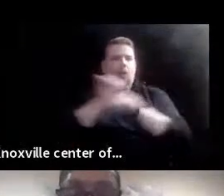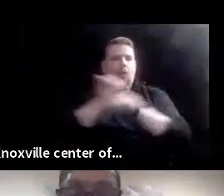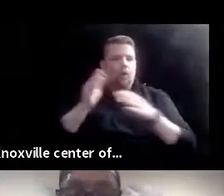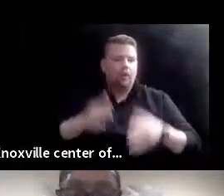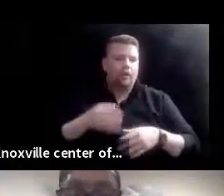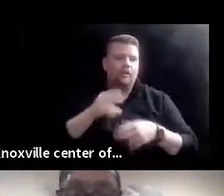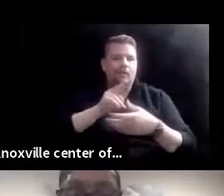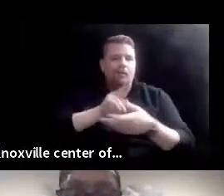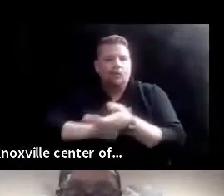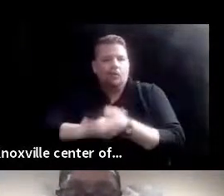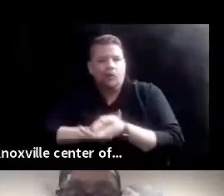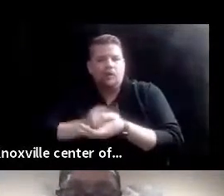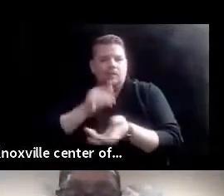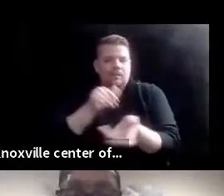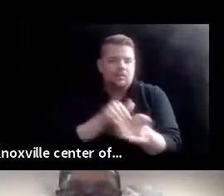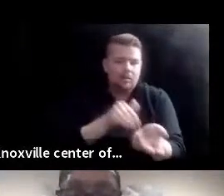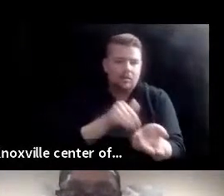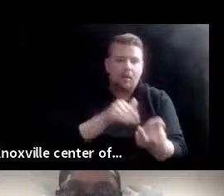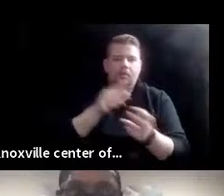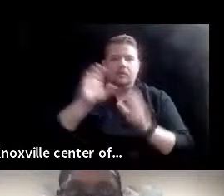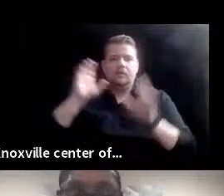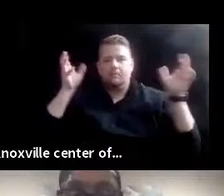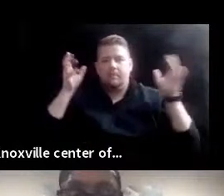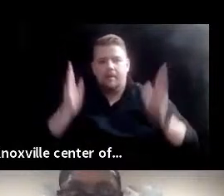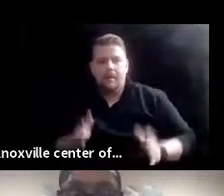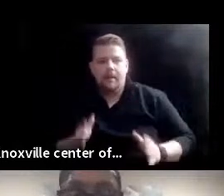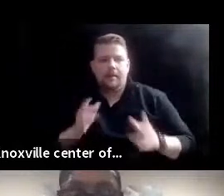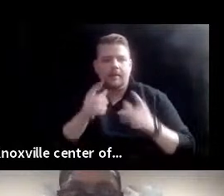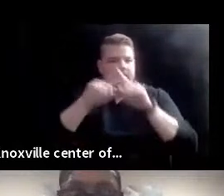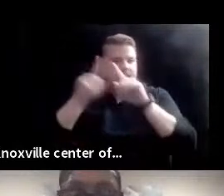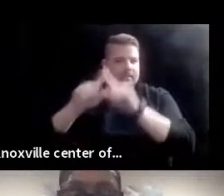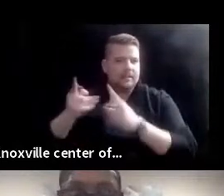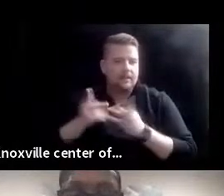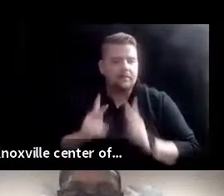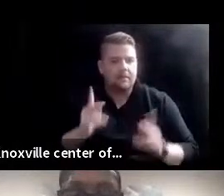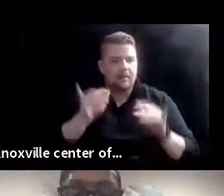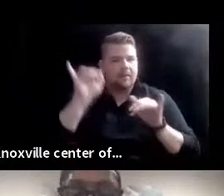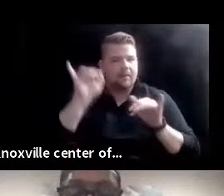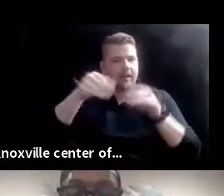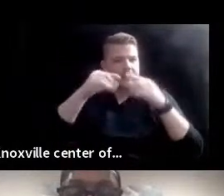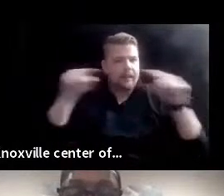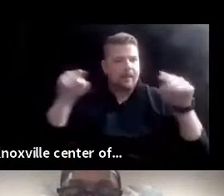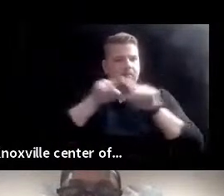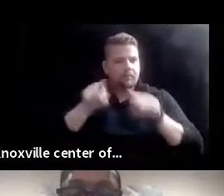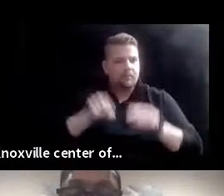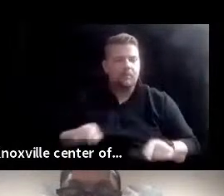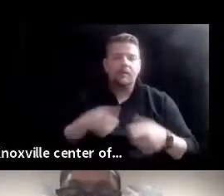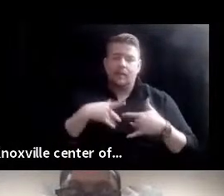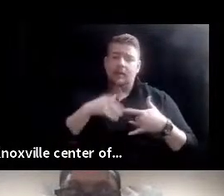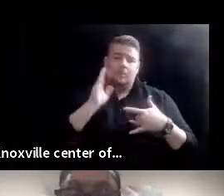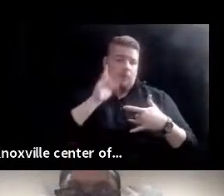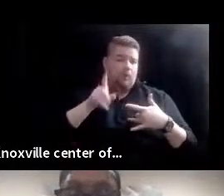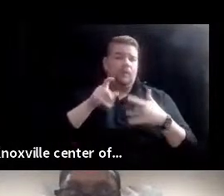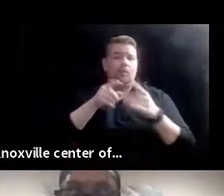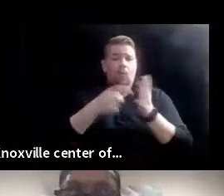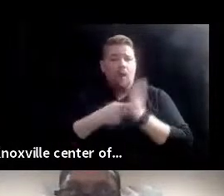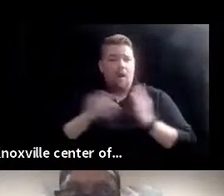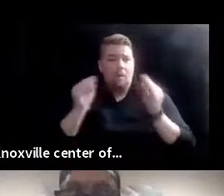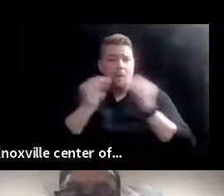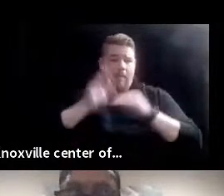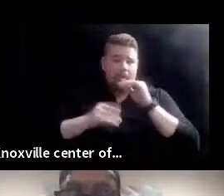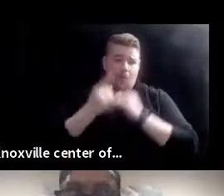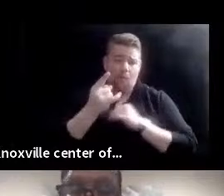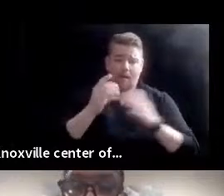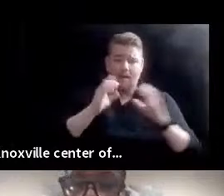of conversation about the vaccine. It's going to take more than one conversation, so we can do